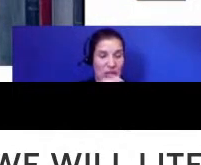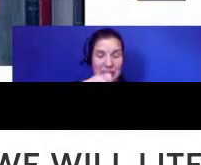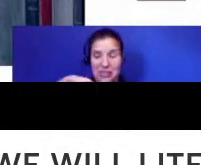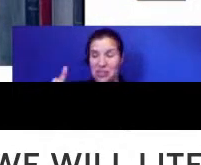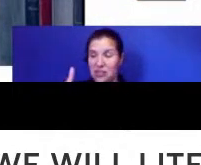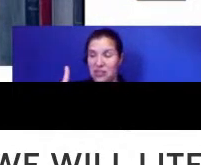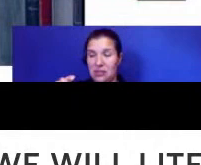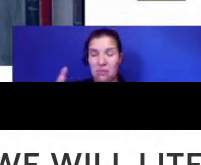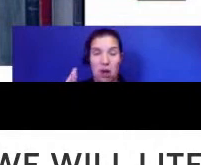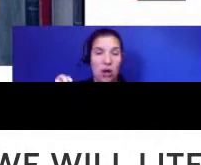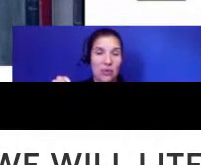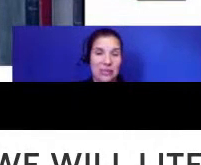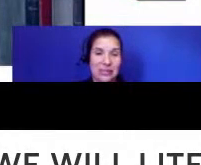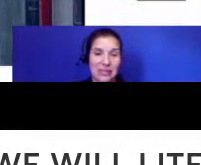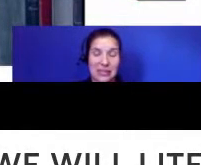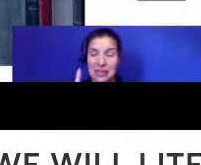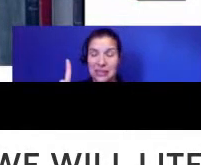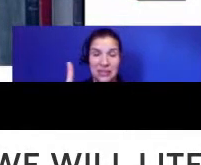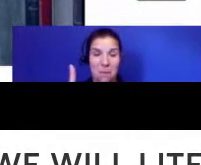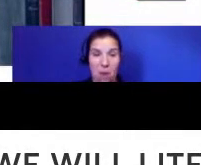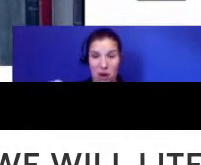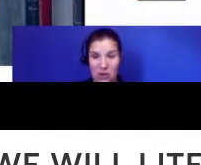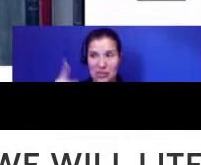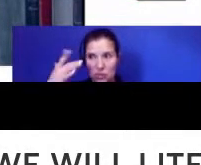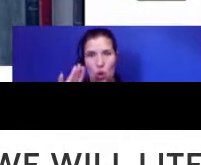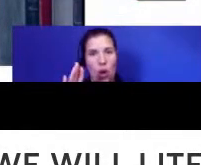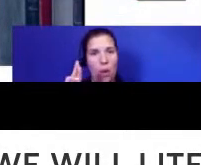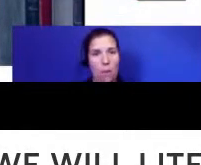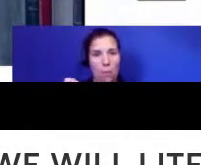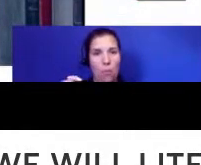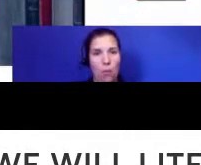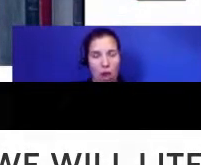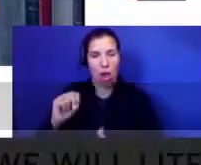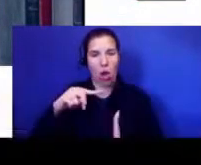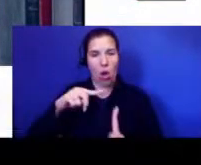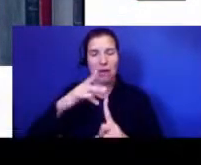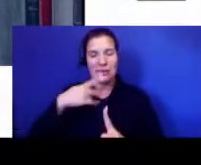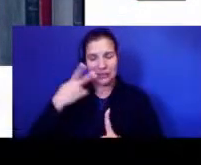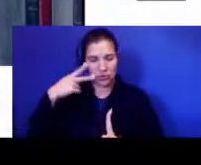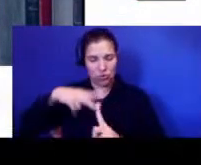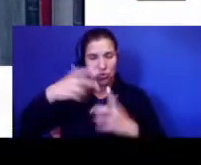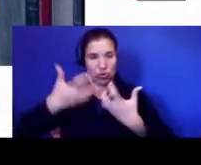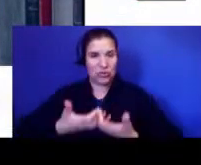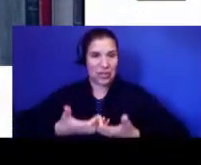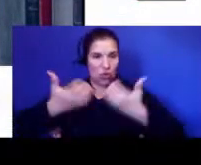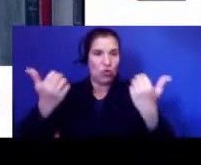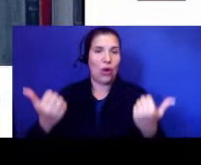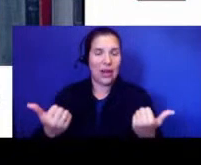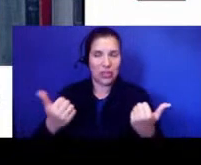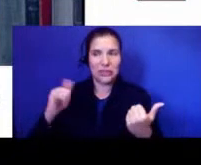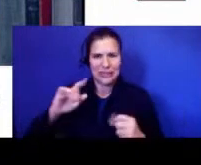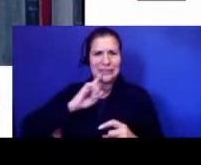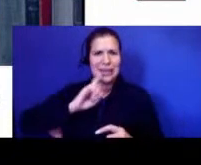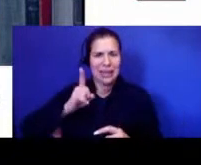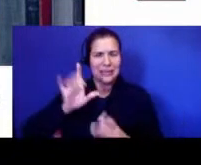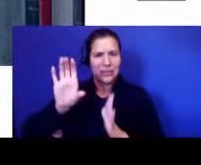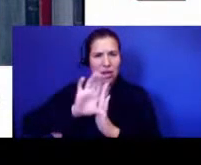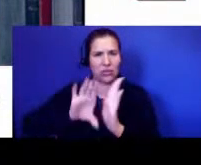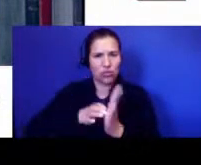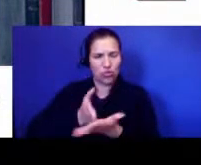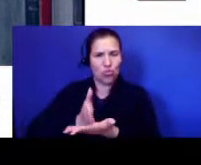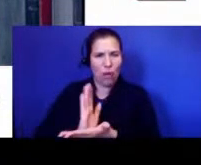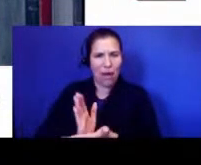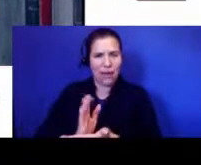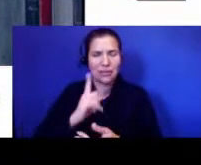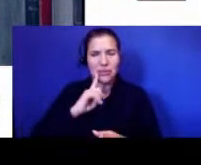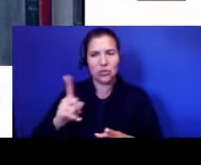Democracy was the entire reason that Brown found desegregation a constitutional right. It is why the effort to